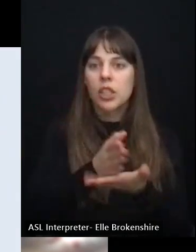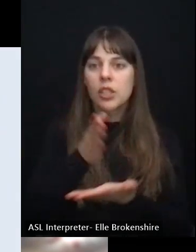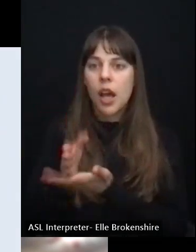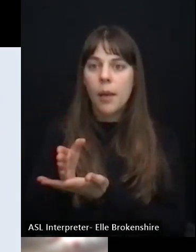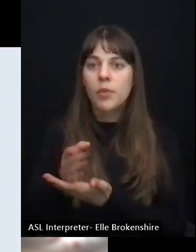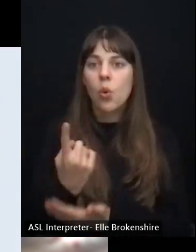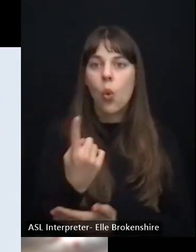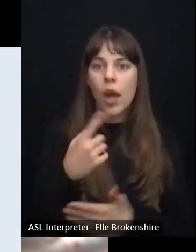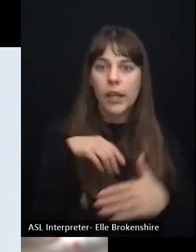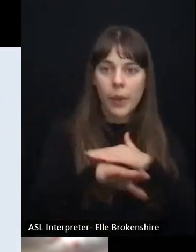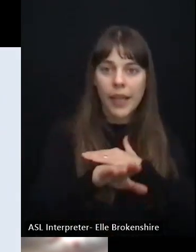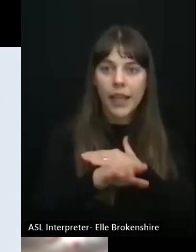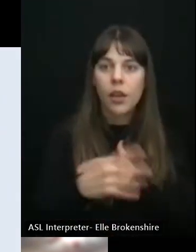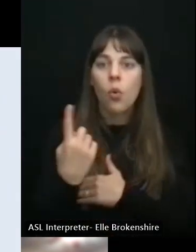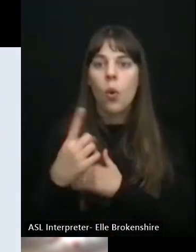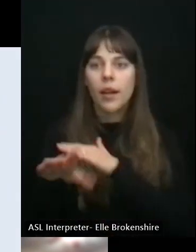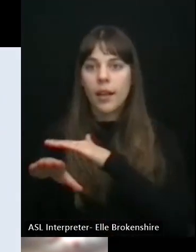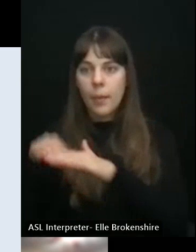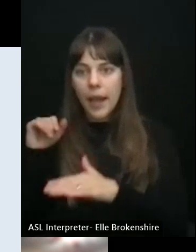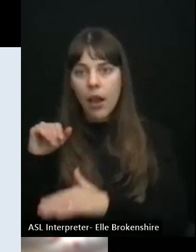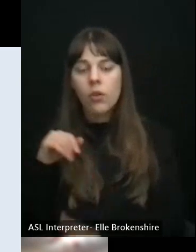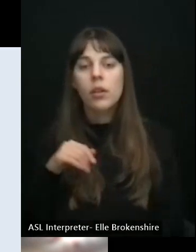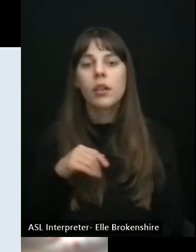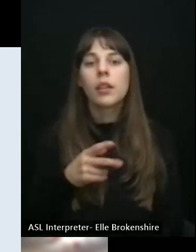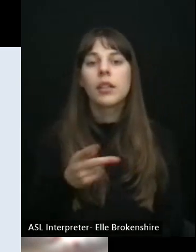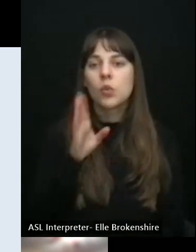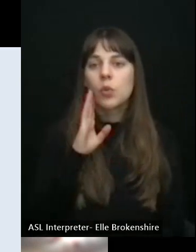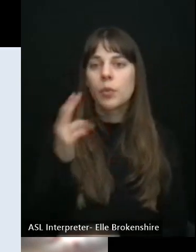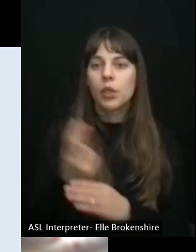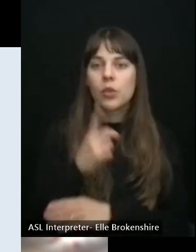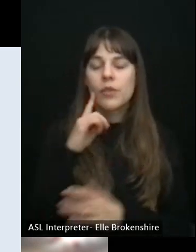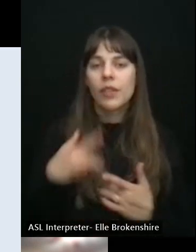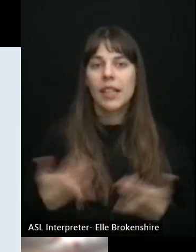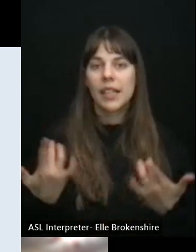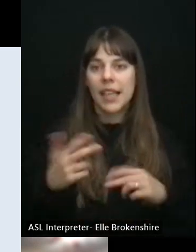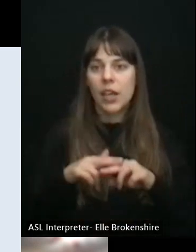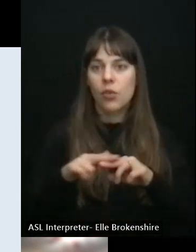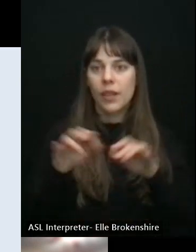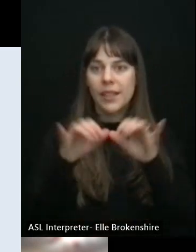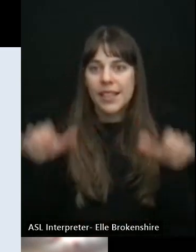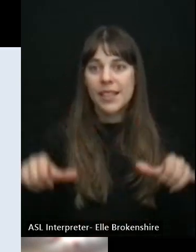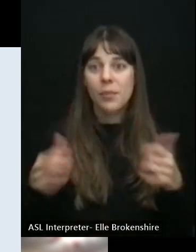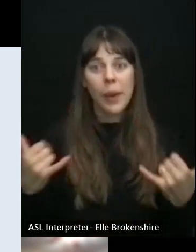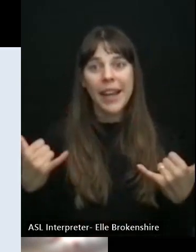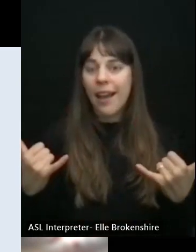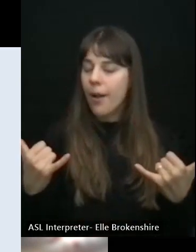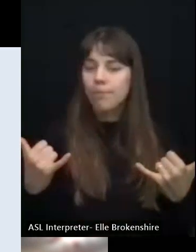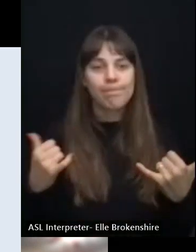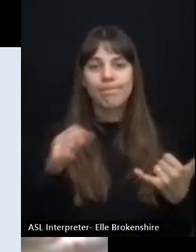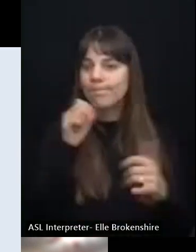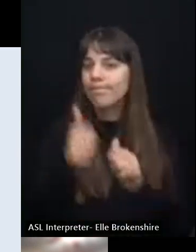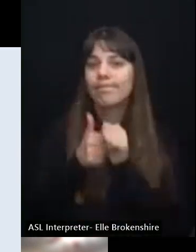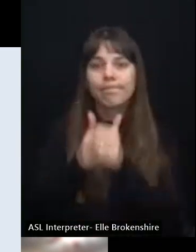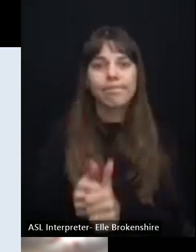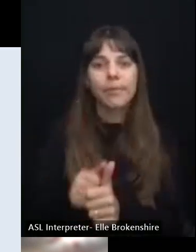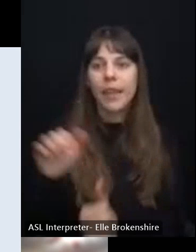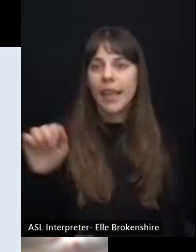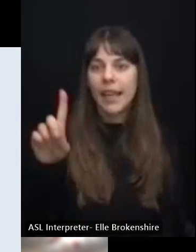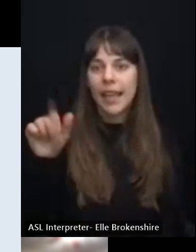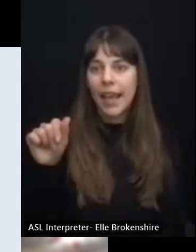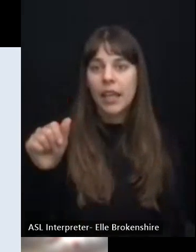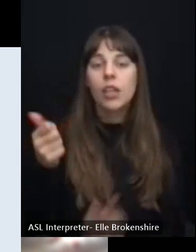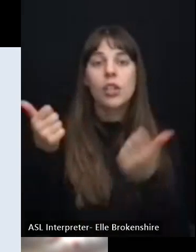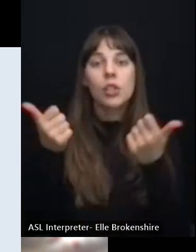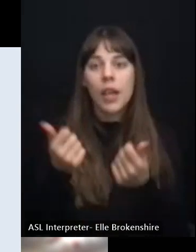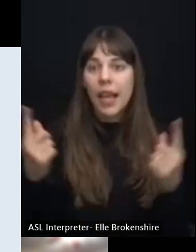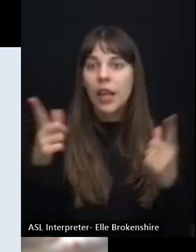that will be utilized for the light rail system are not ADA compliant, and any riders that will need ADA